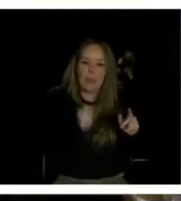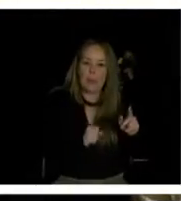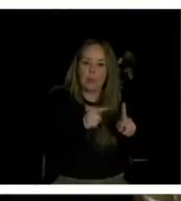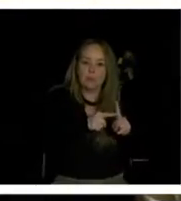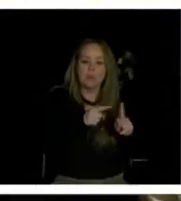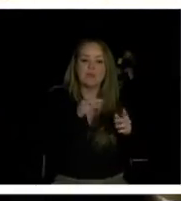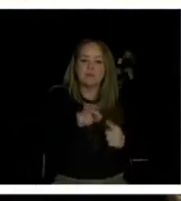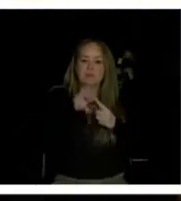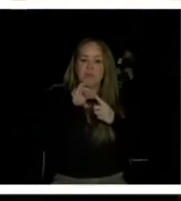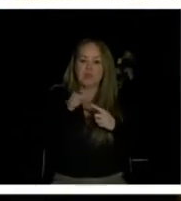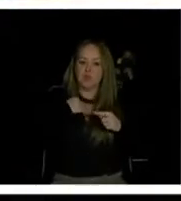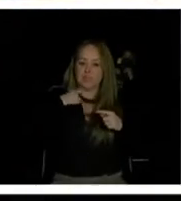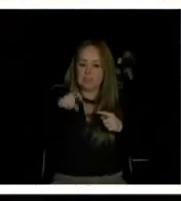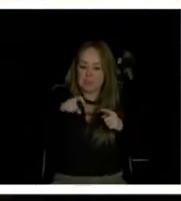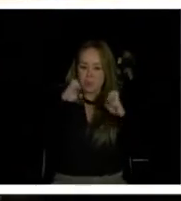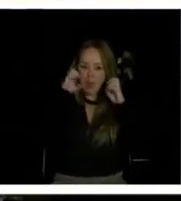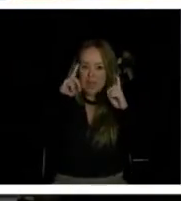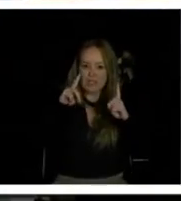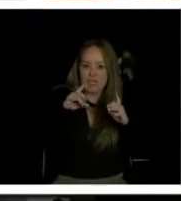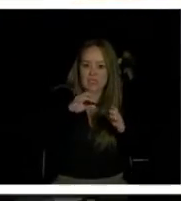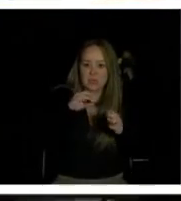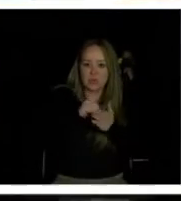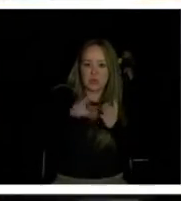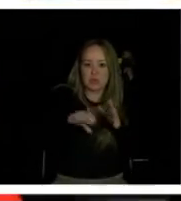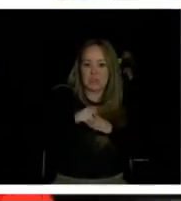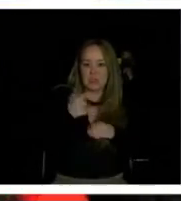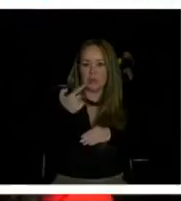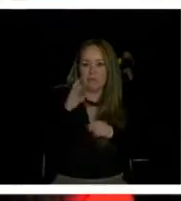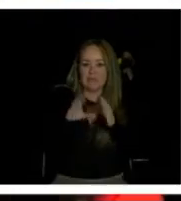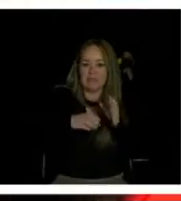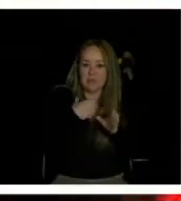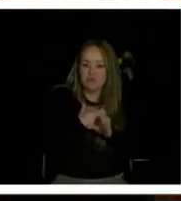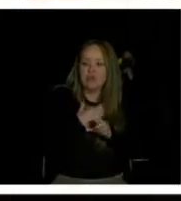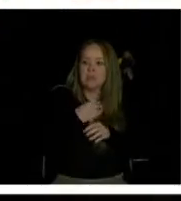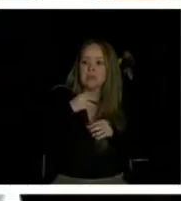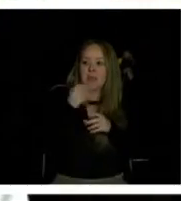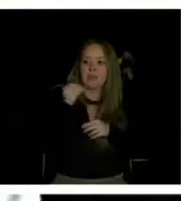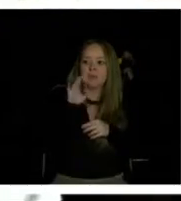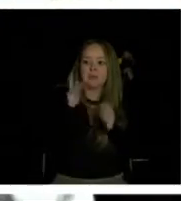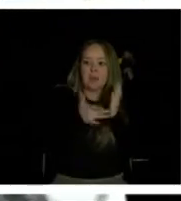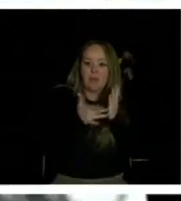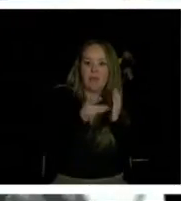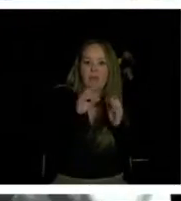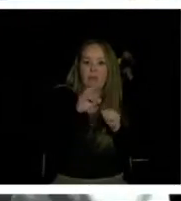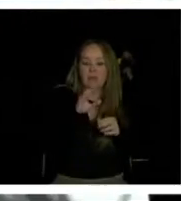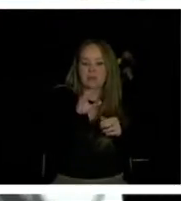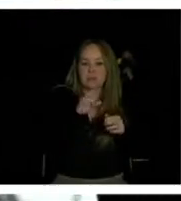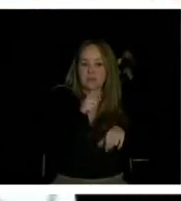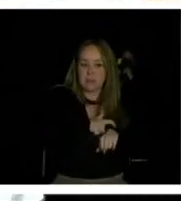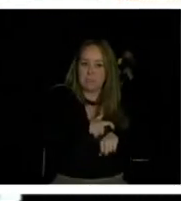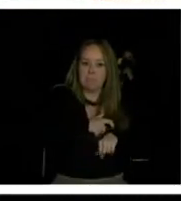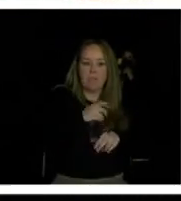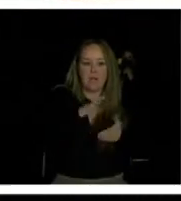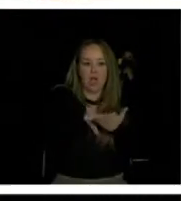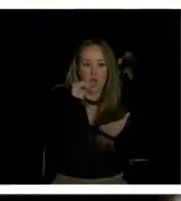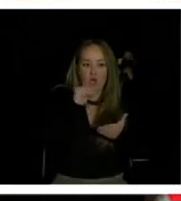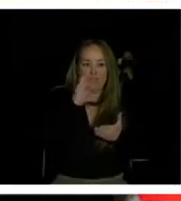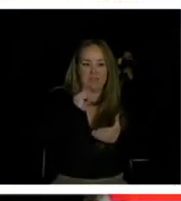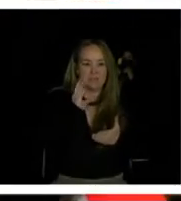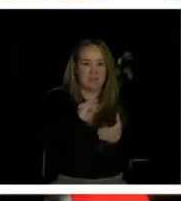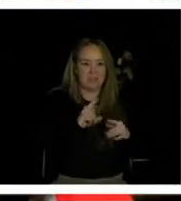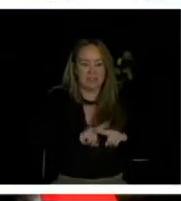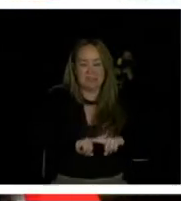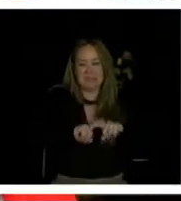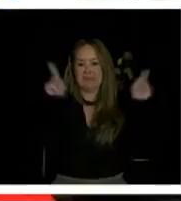need to educate students in the 21st century and the technology age, and learning spaces look very different